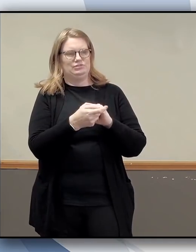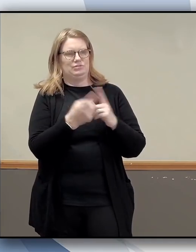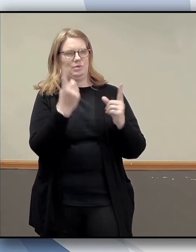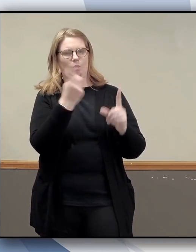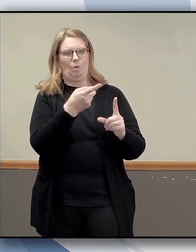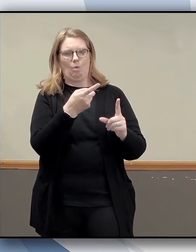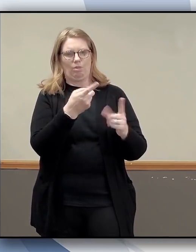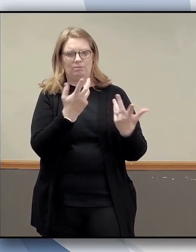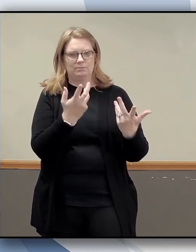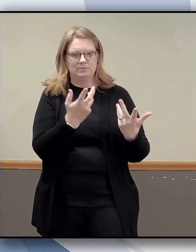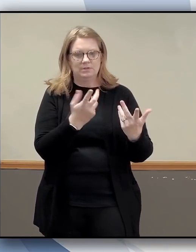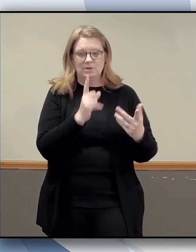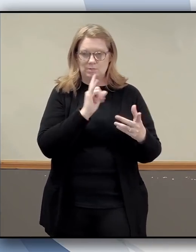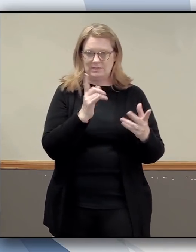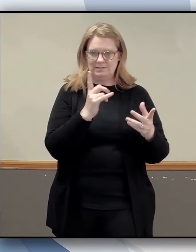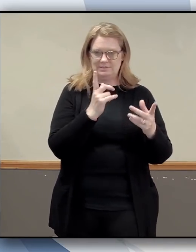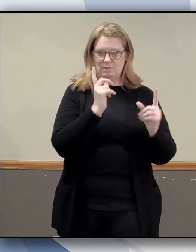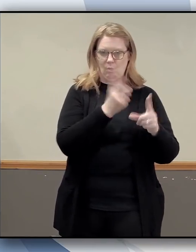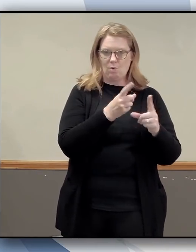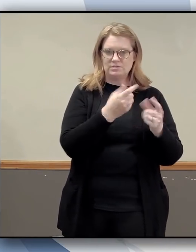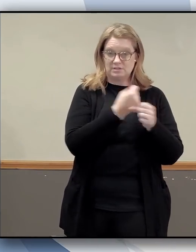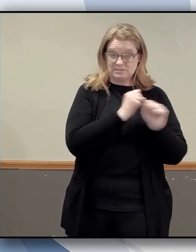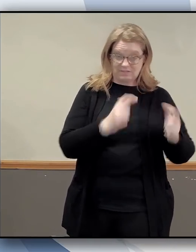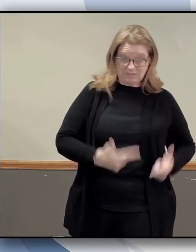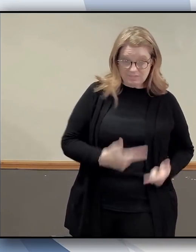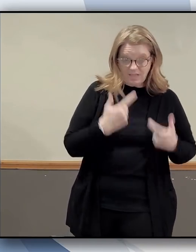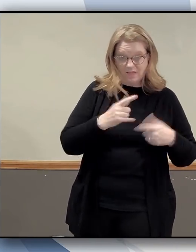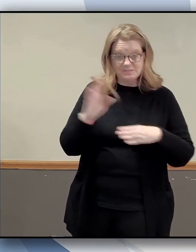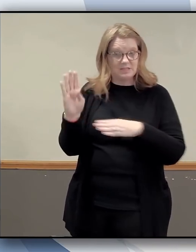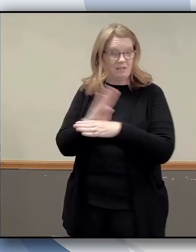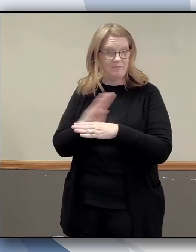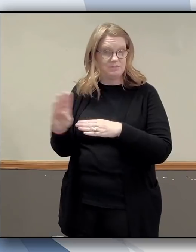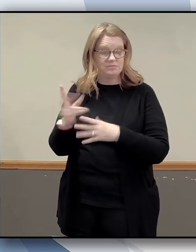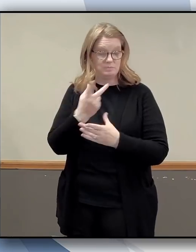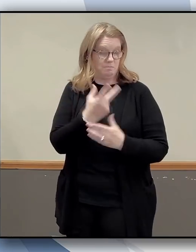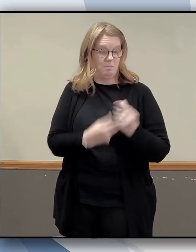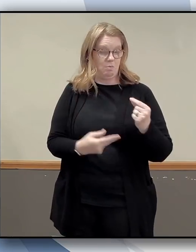are, saving lives and livelihoods, and this is